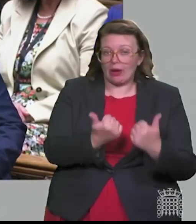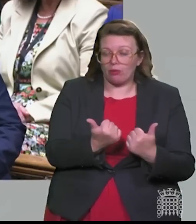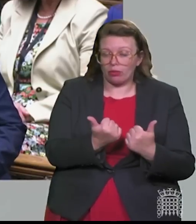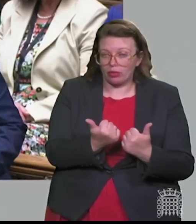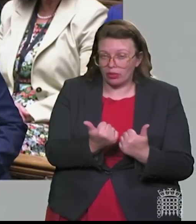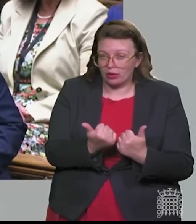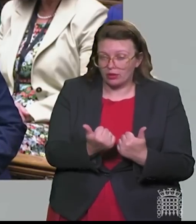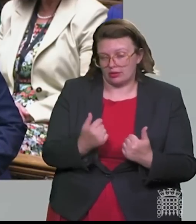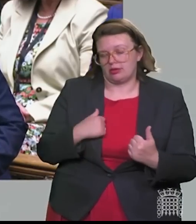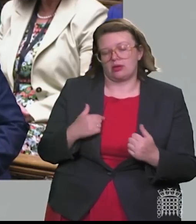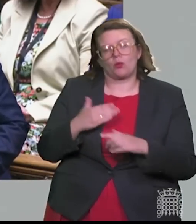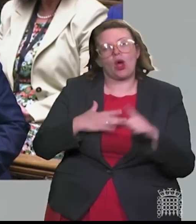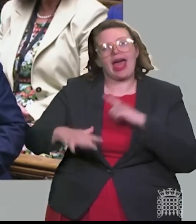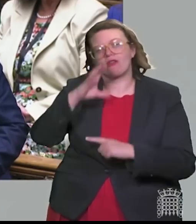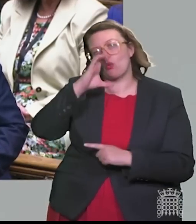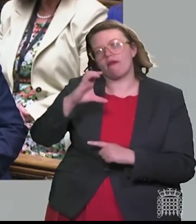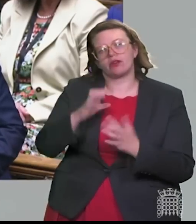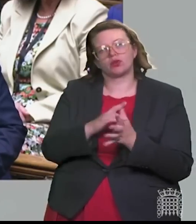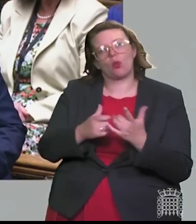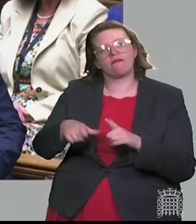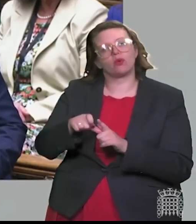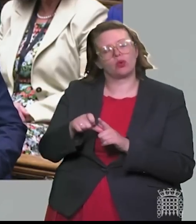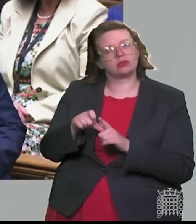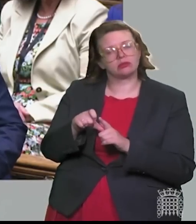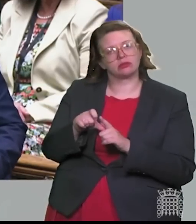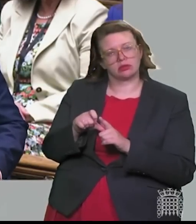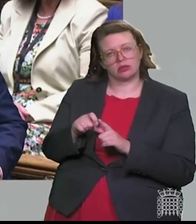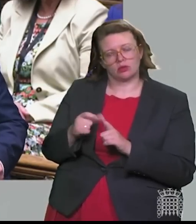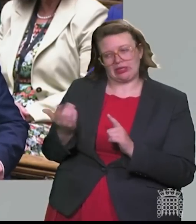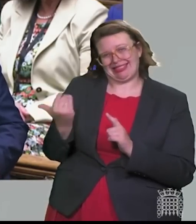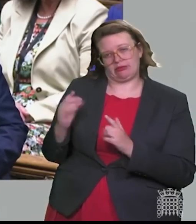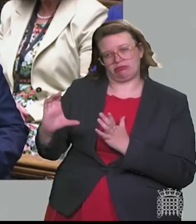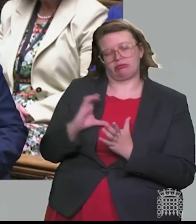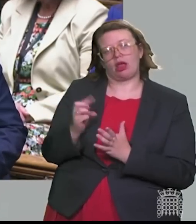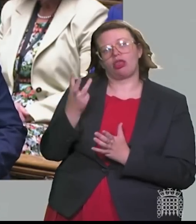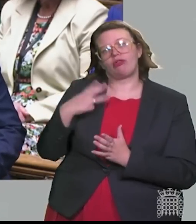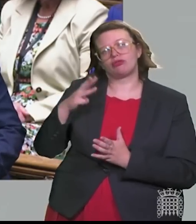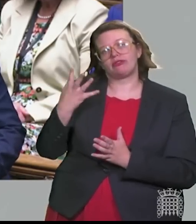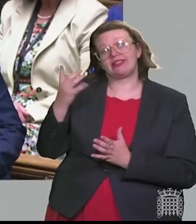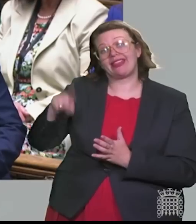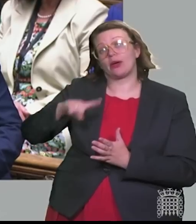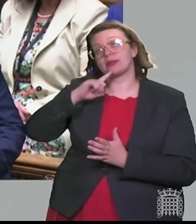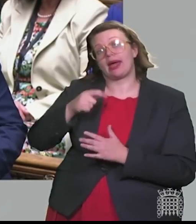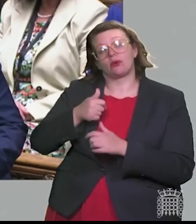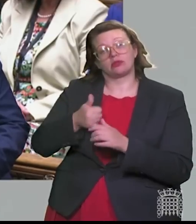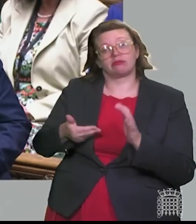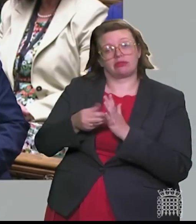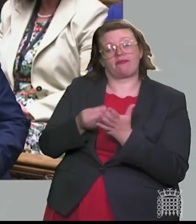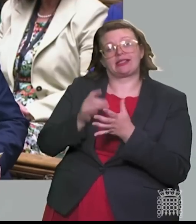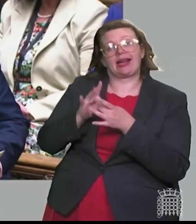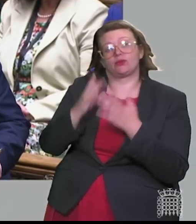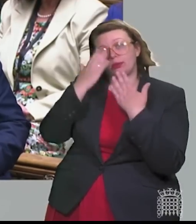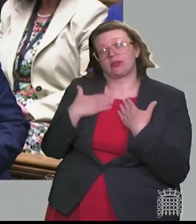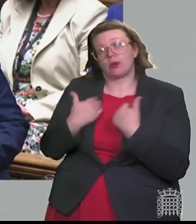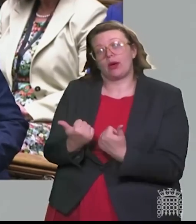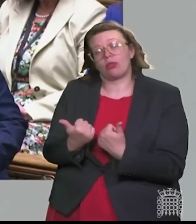Watford, Watford General Hospital, we recently received about £350,000 for improvements to mental health facilities, which will help massively. But given